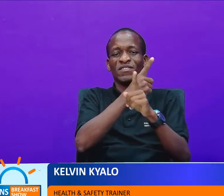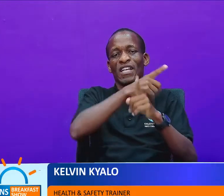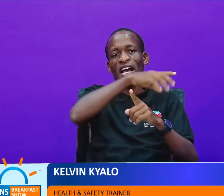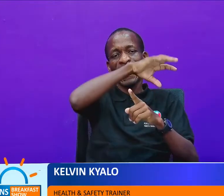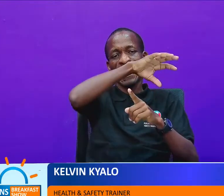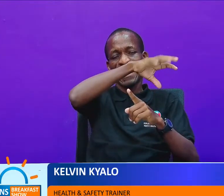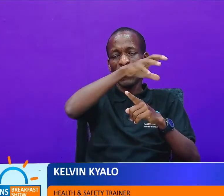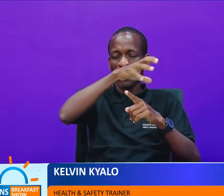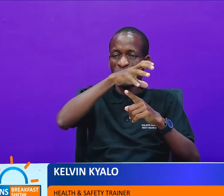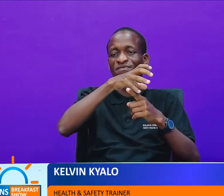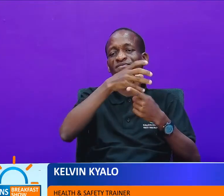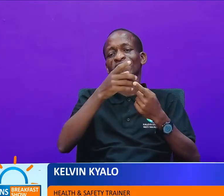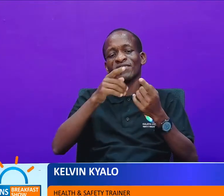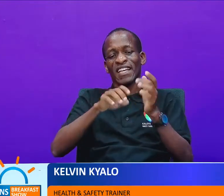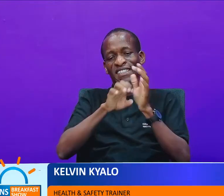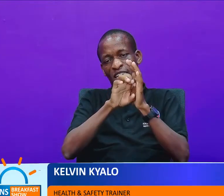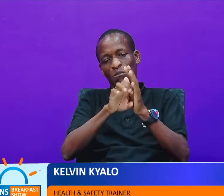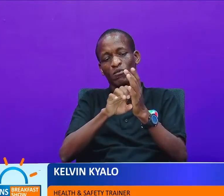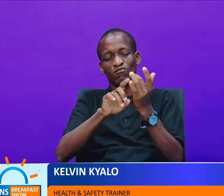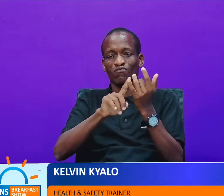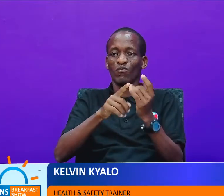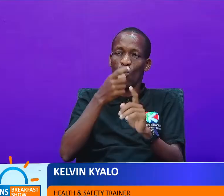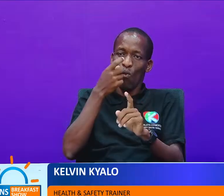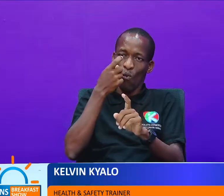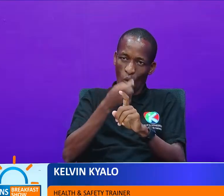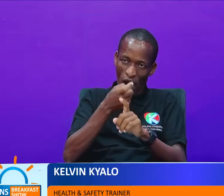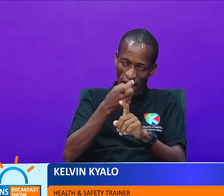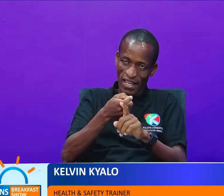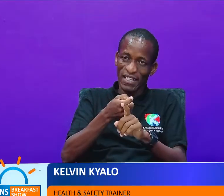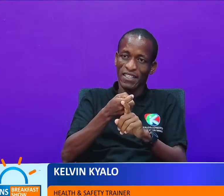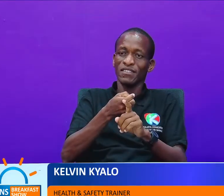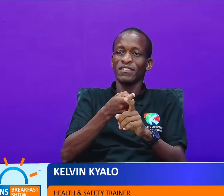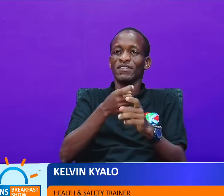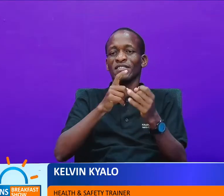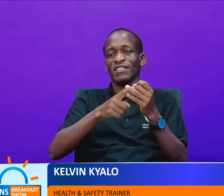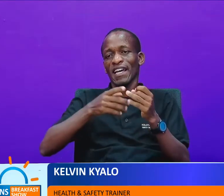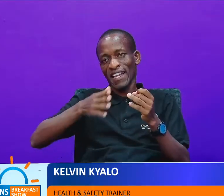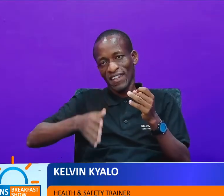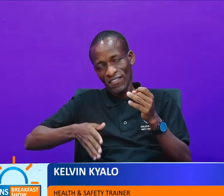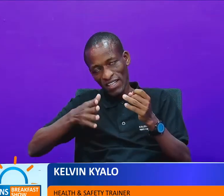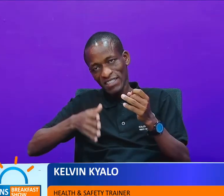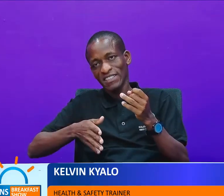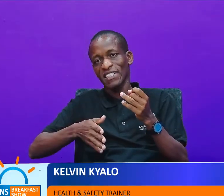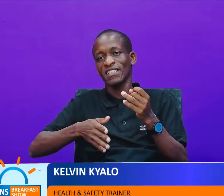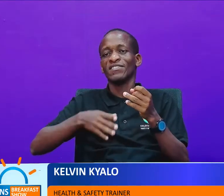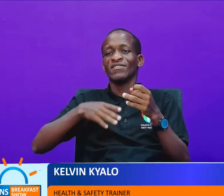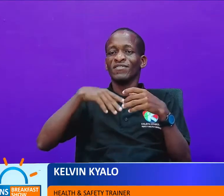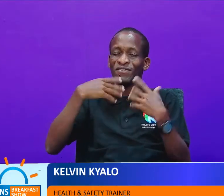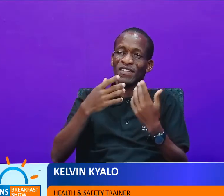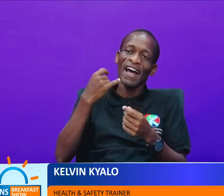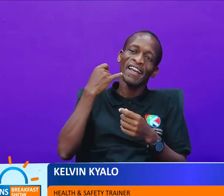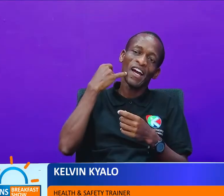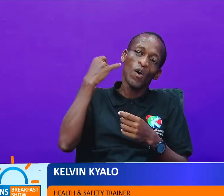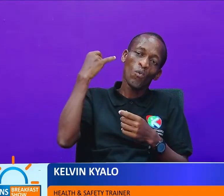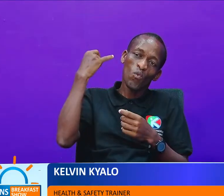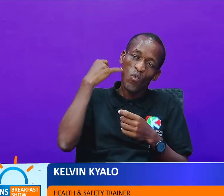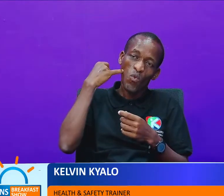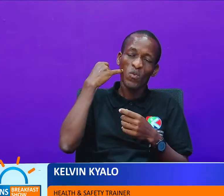We have also trained in different counties, for example, Kwale,